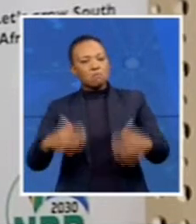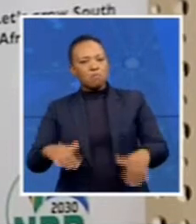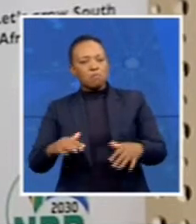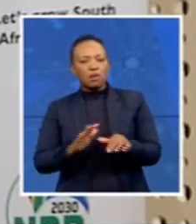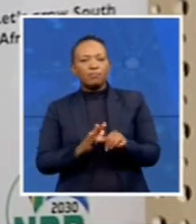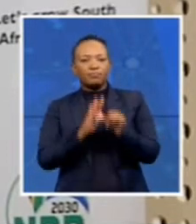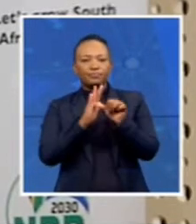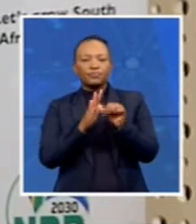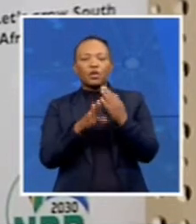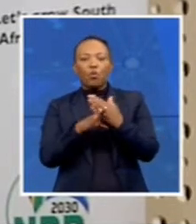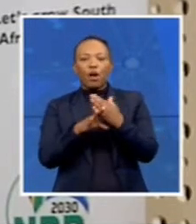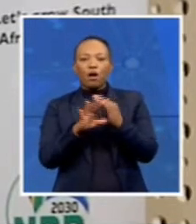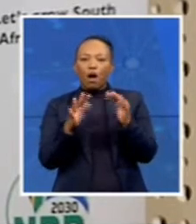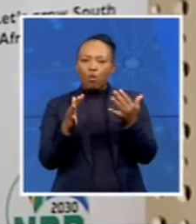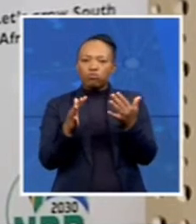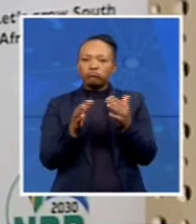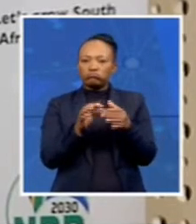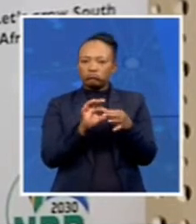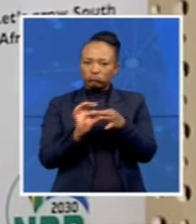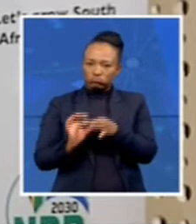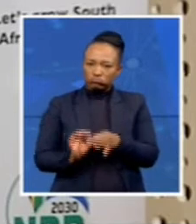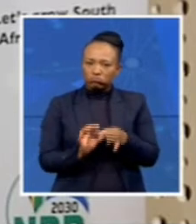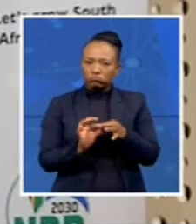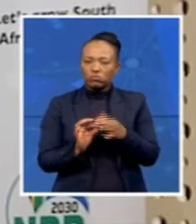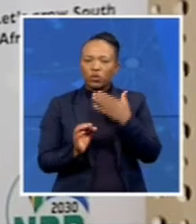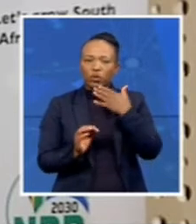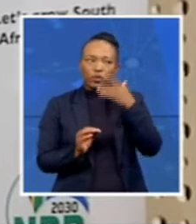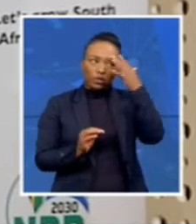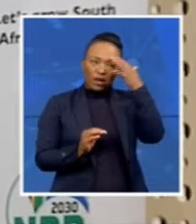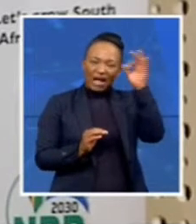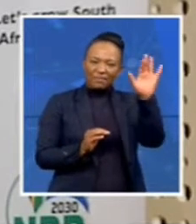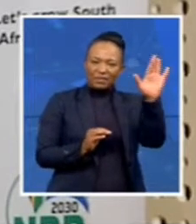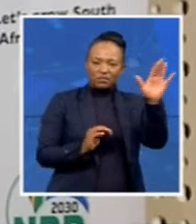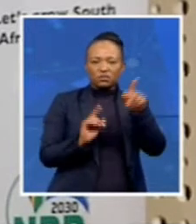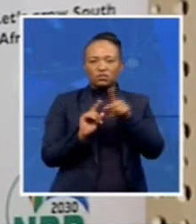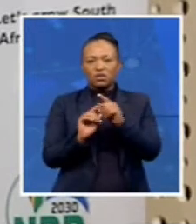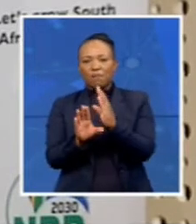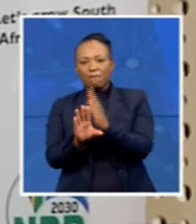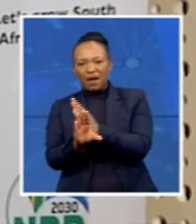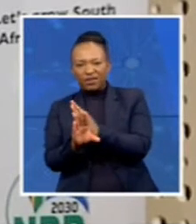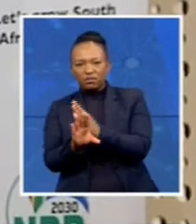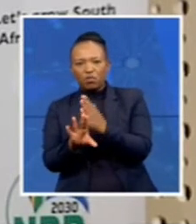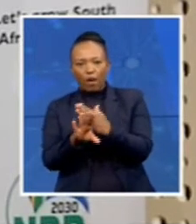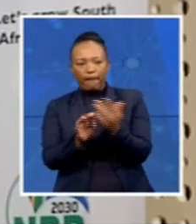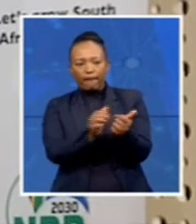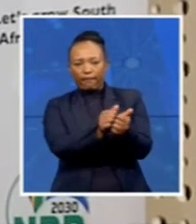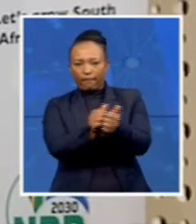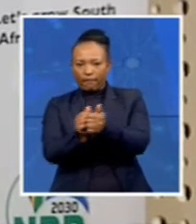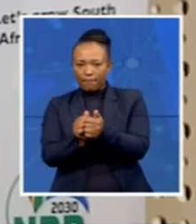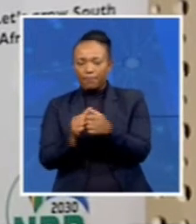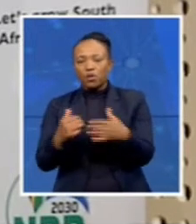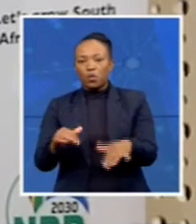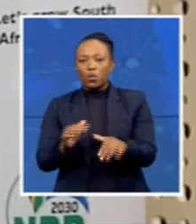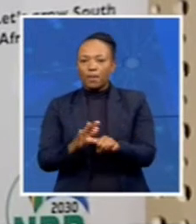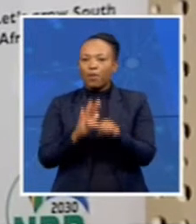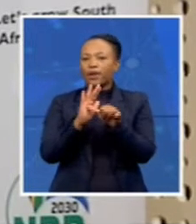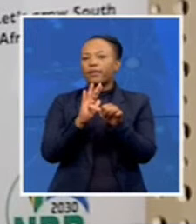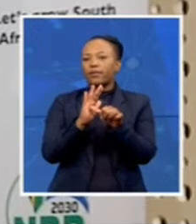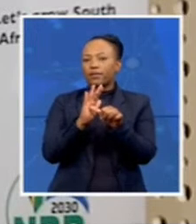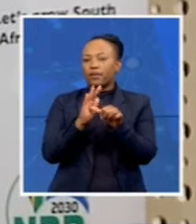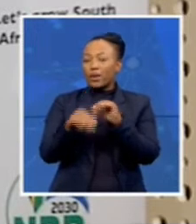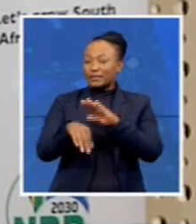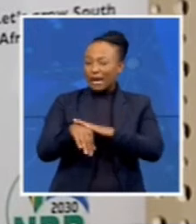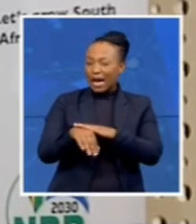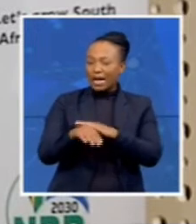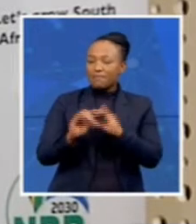especially during challenges and uncertain times. We all witness how the private sector and civil society